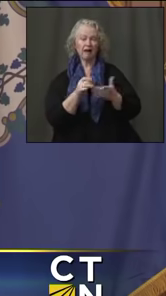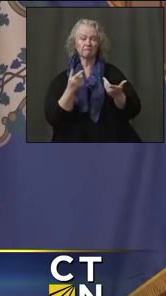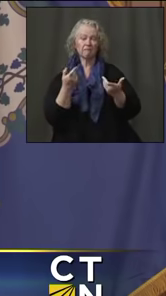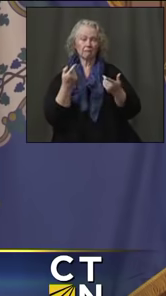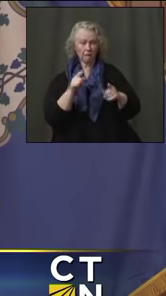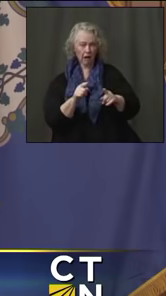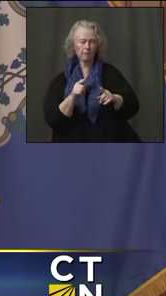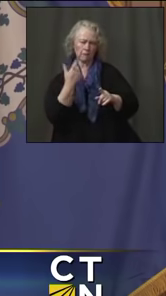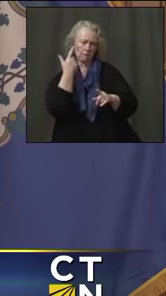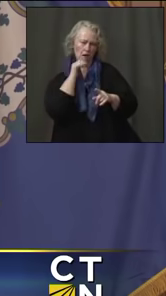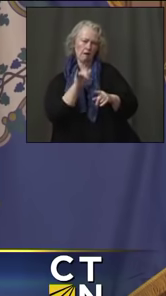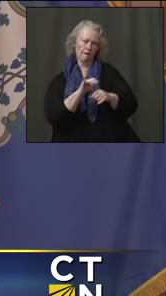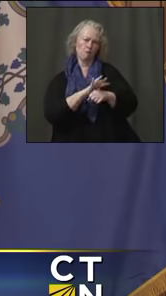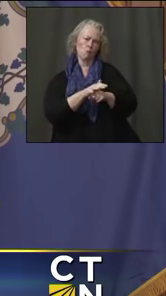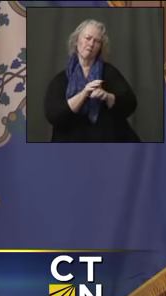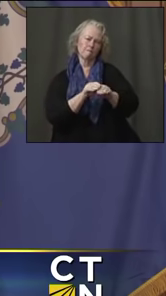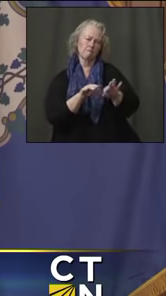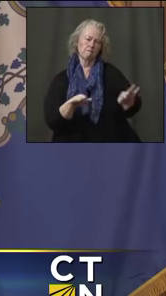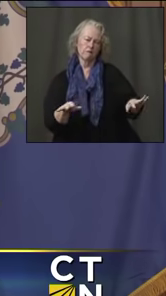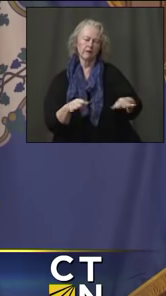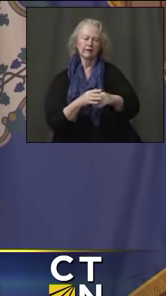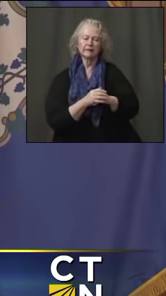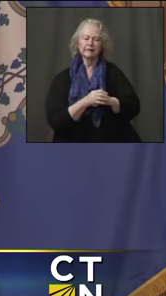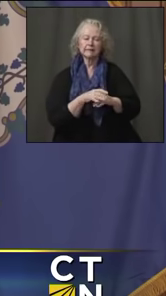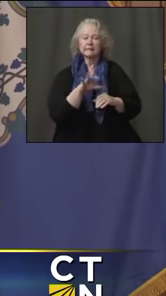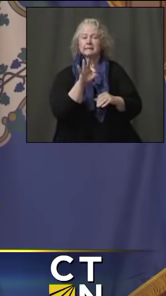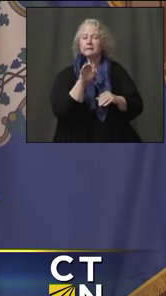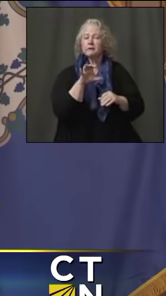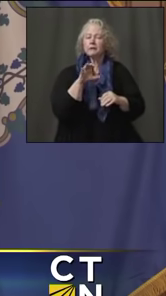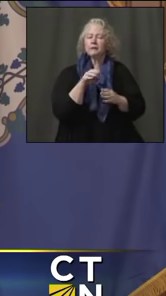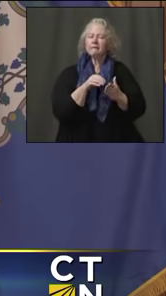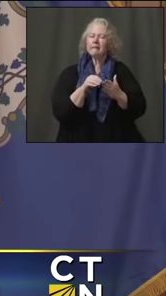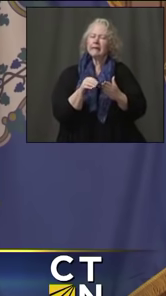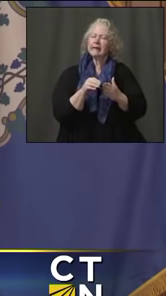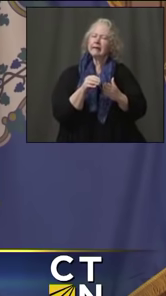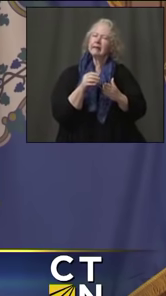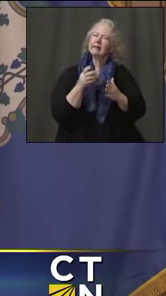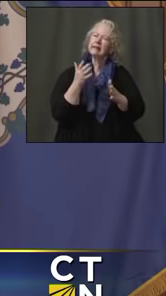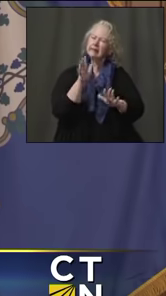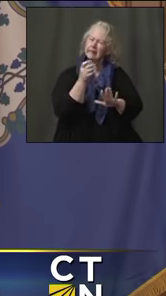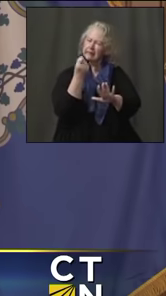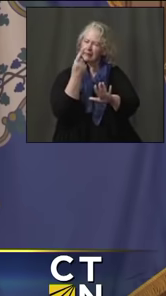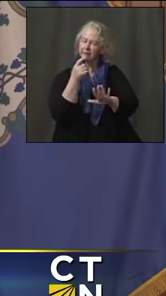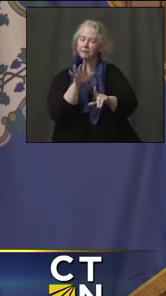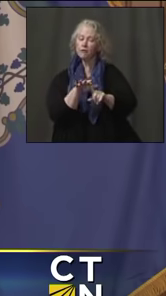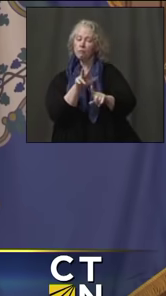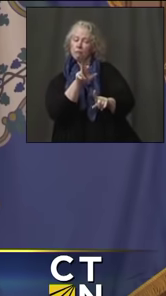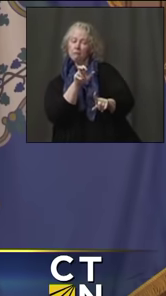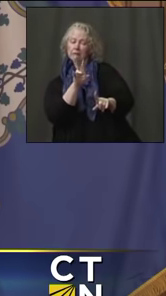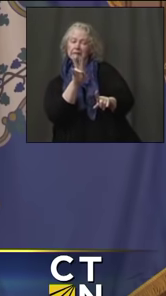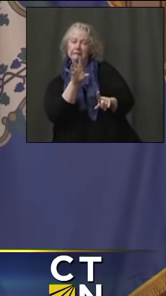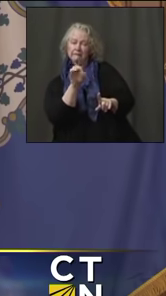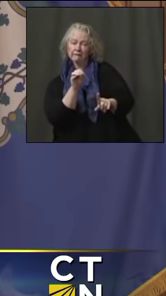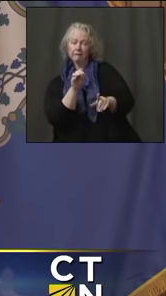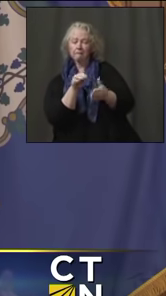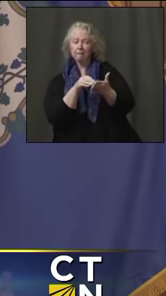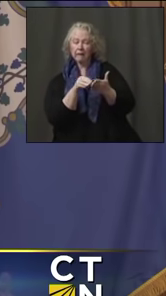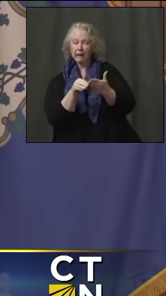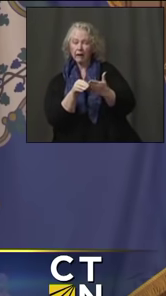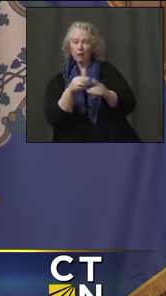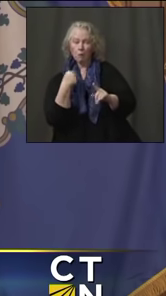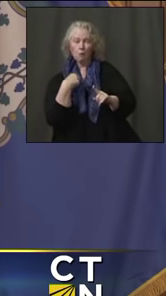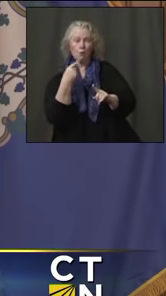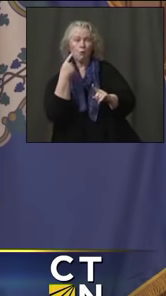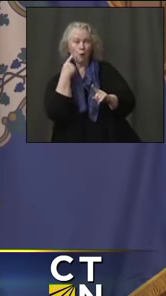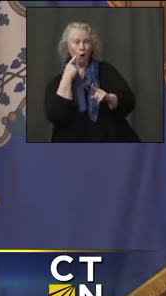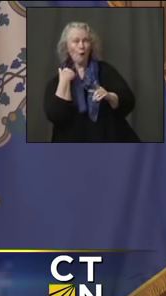COVID. That 900 overstates it a little bit. There's about $370 million that we thought was coming